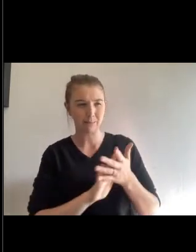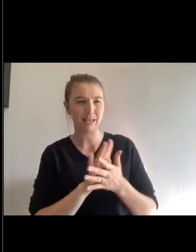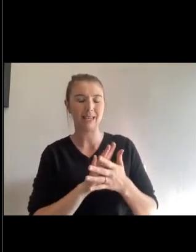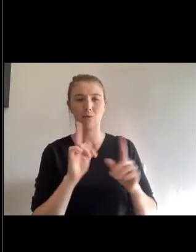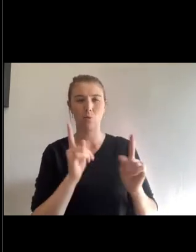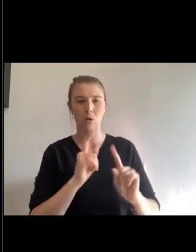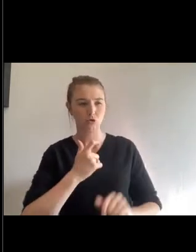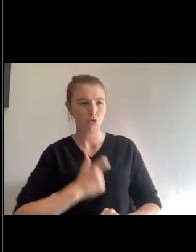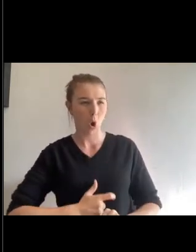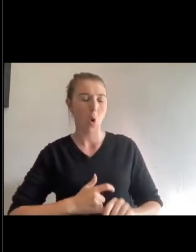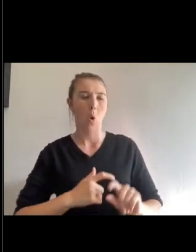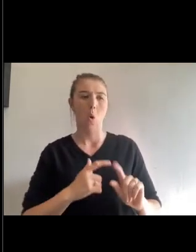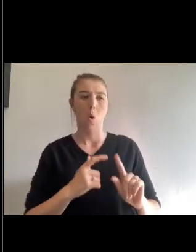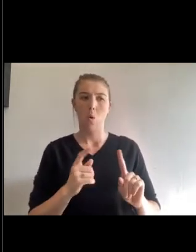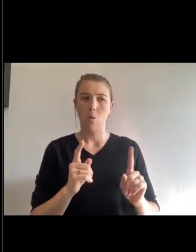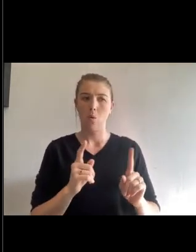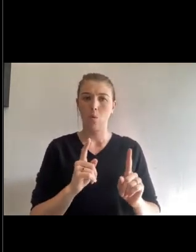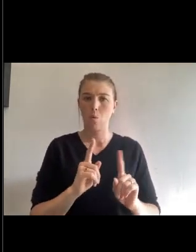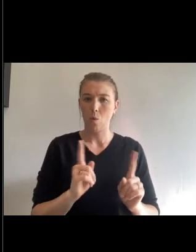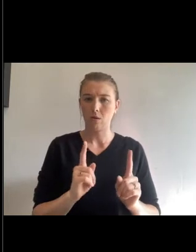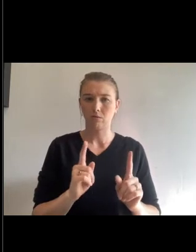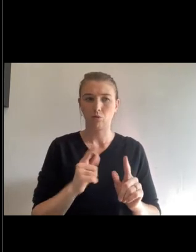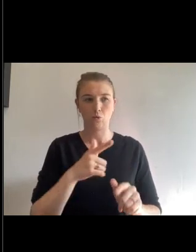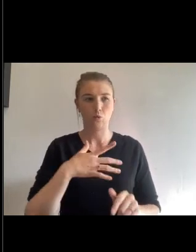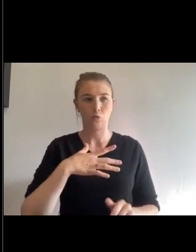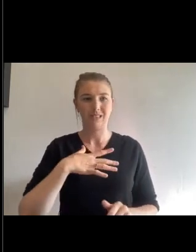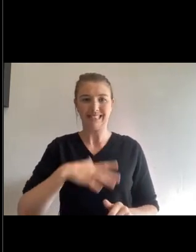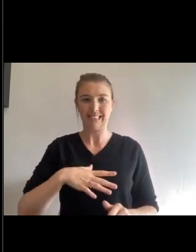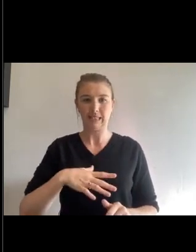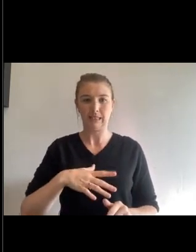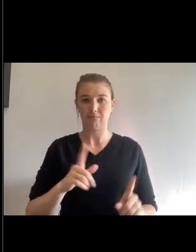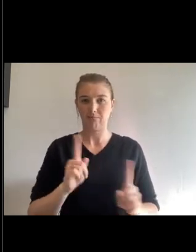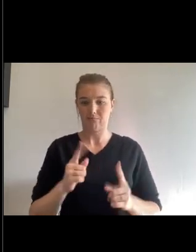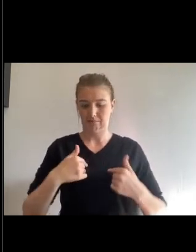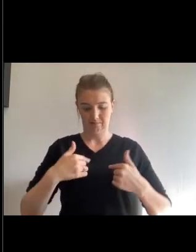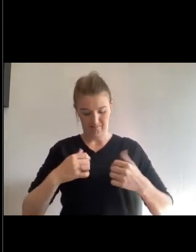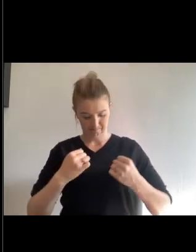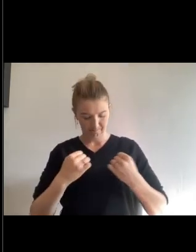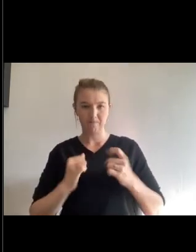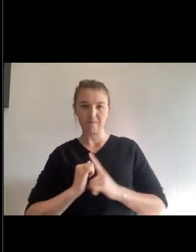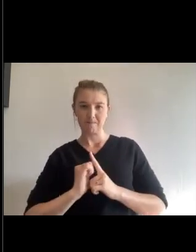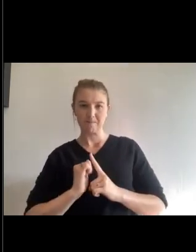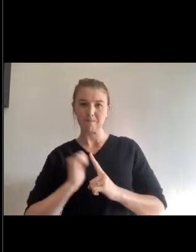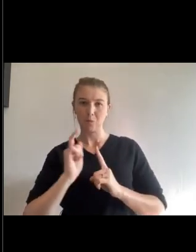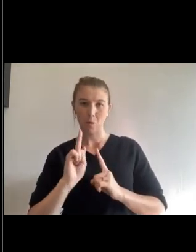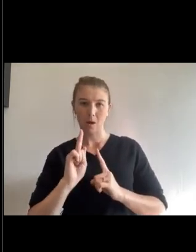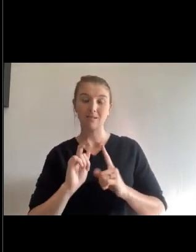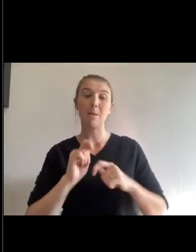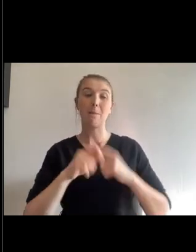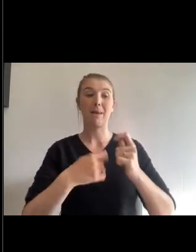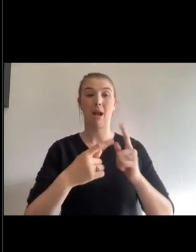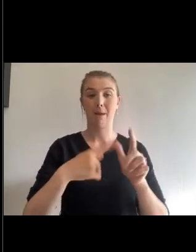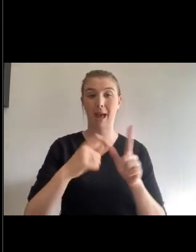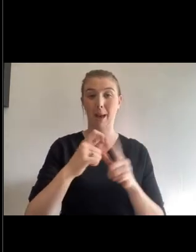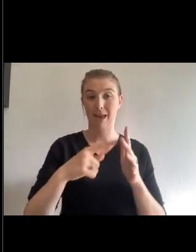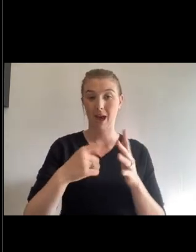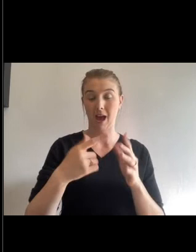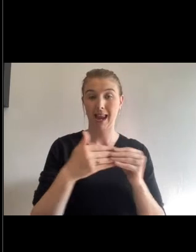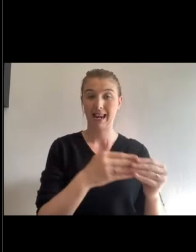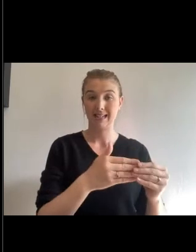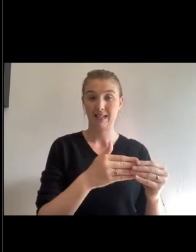and what do you need to do to become an API leader. and I needed to do some paper exercise. So I